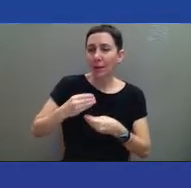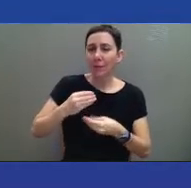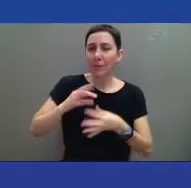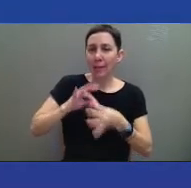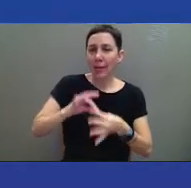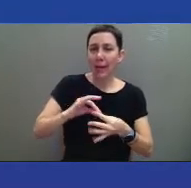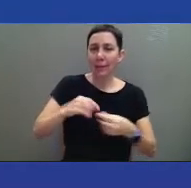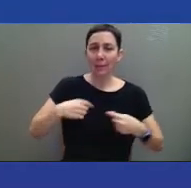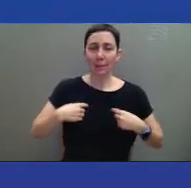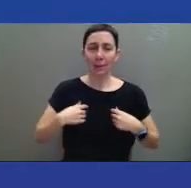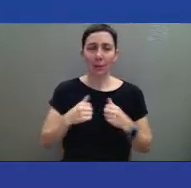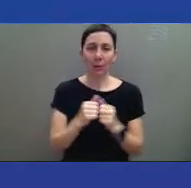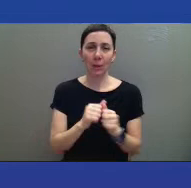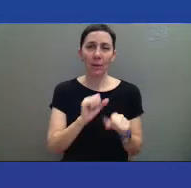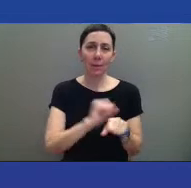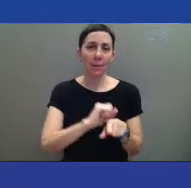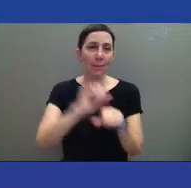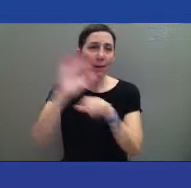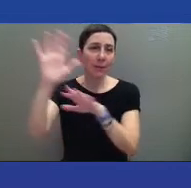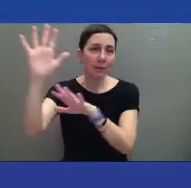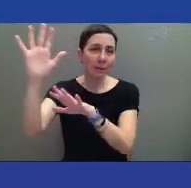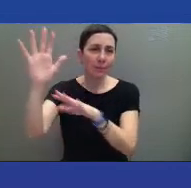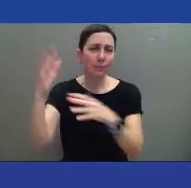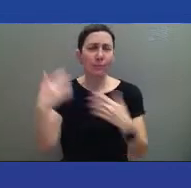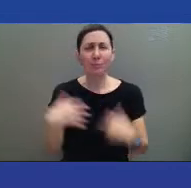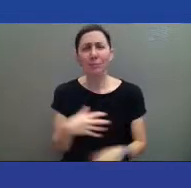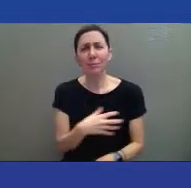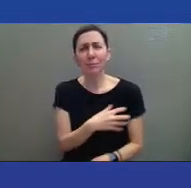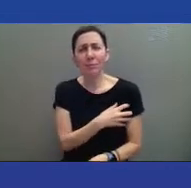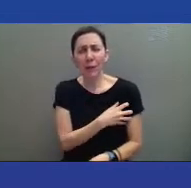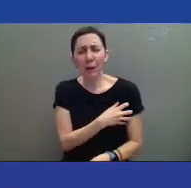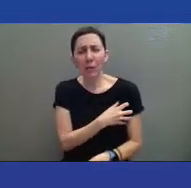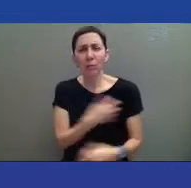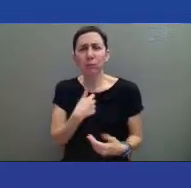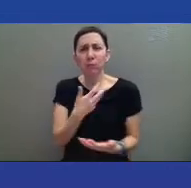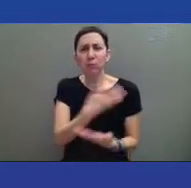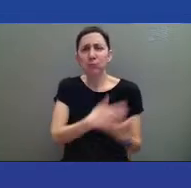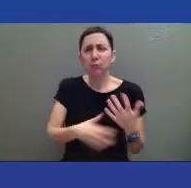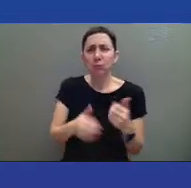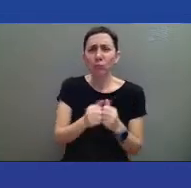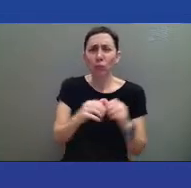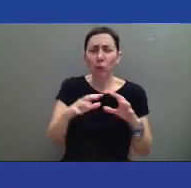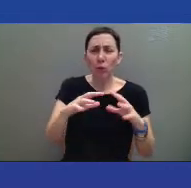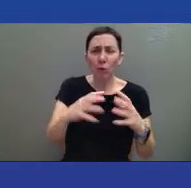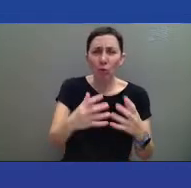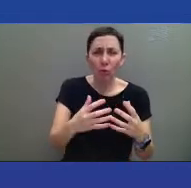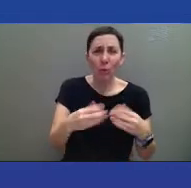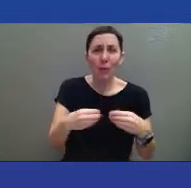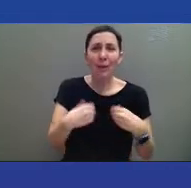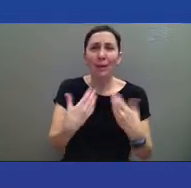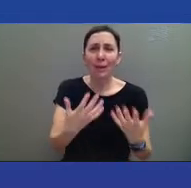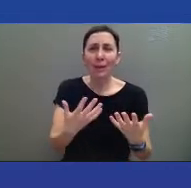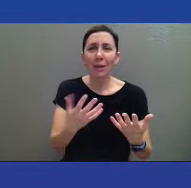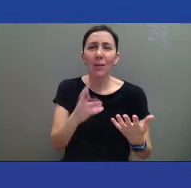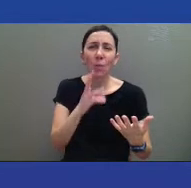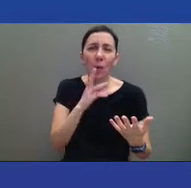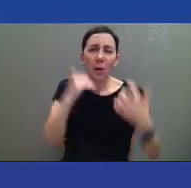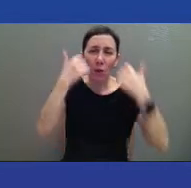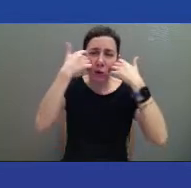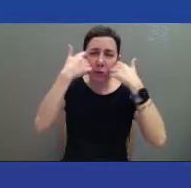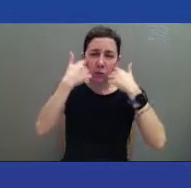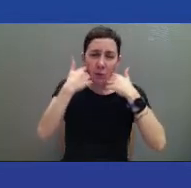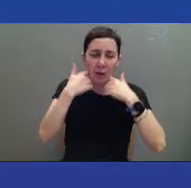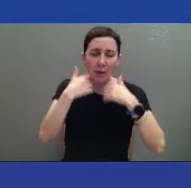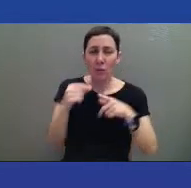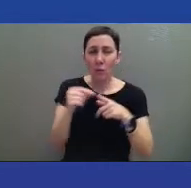There's nothing more powerful than being with this group of people and giving vai, or water or sweat. For us, the word vai,